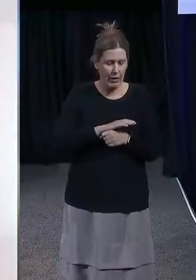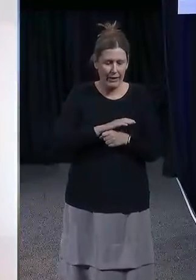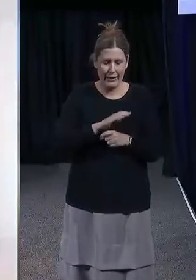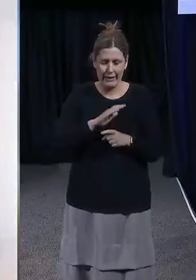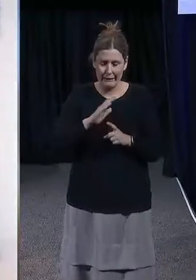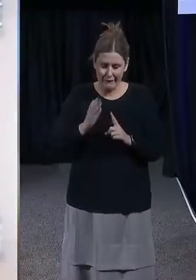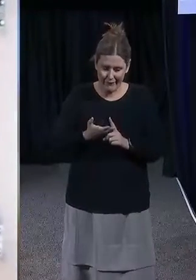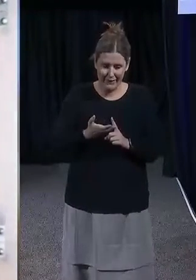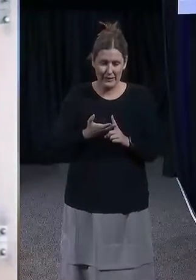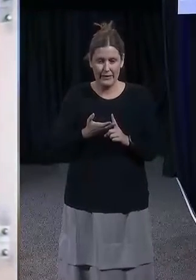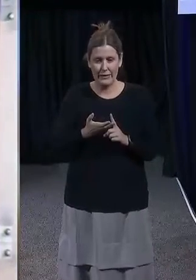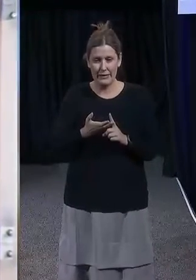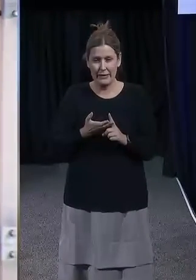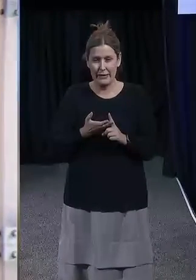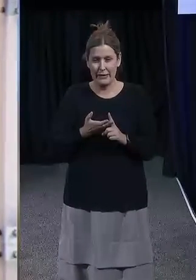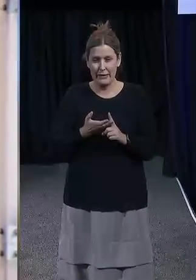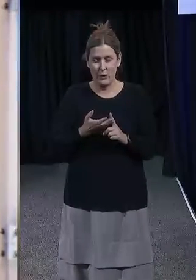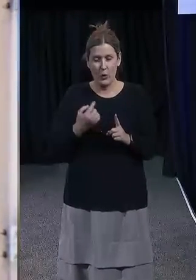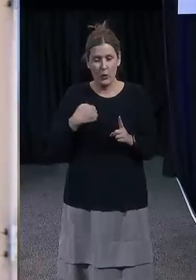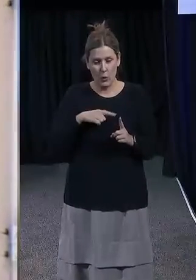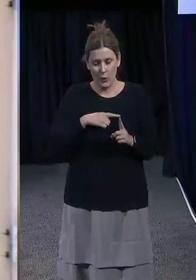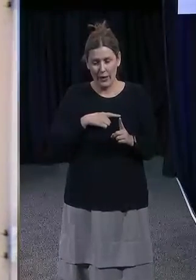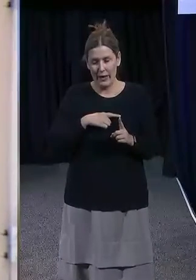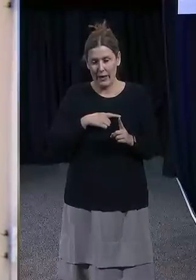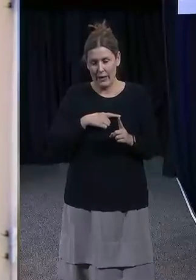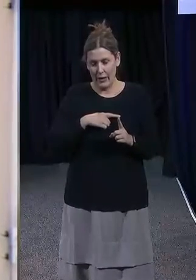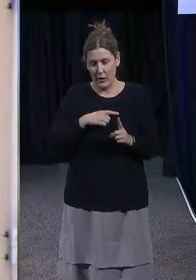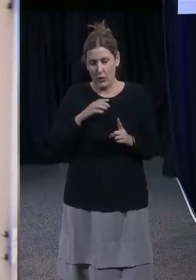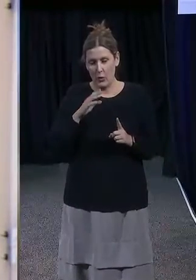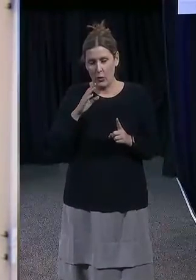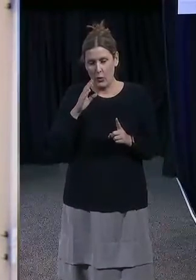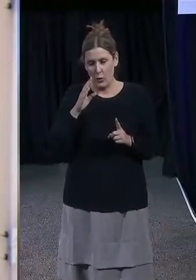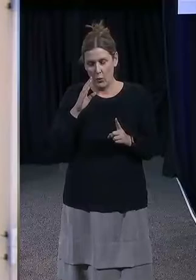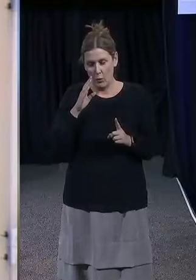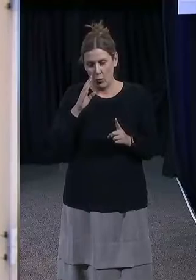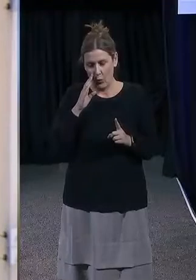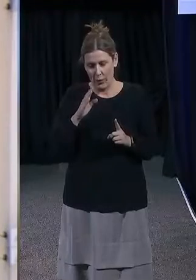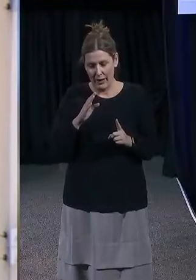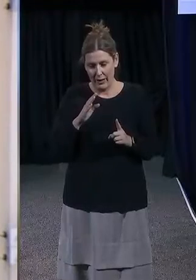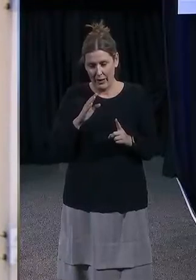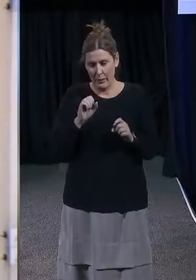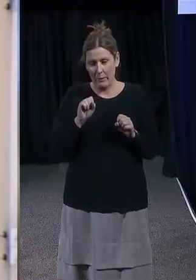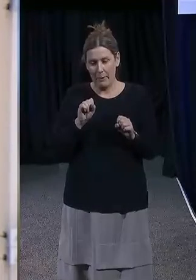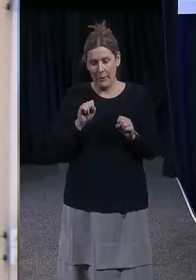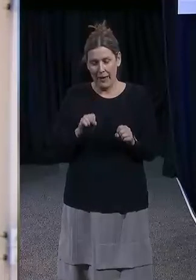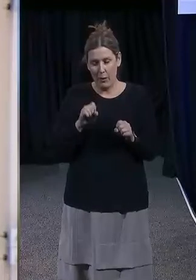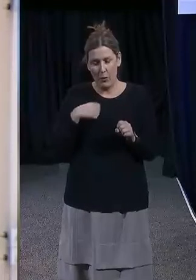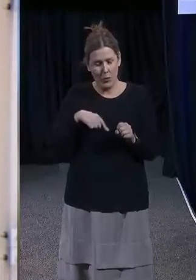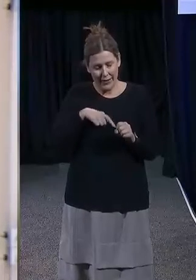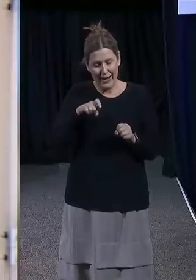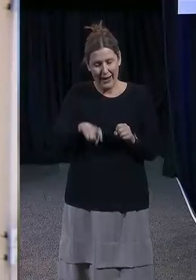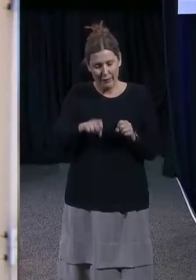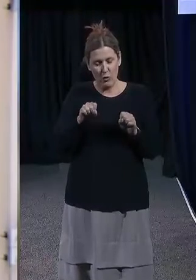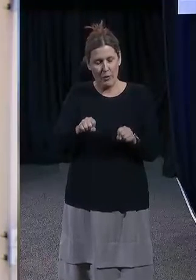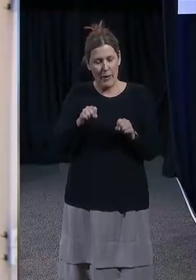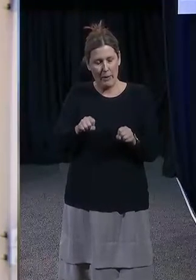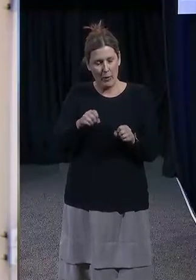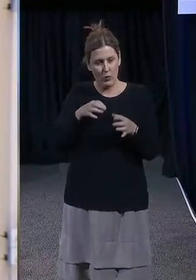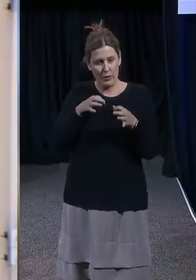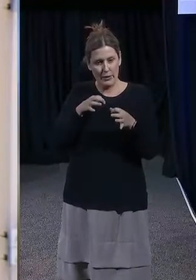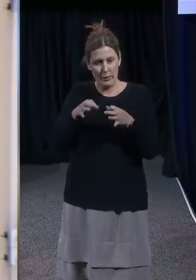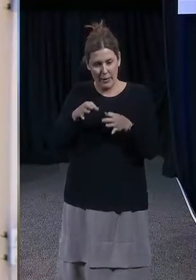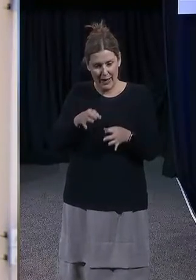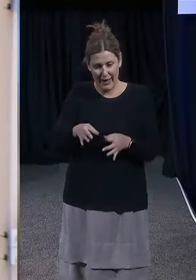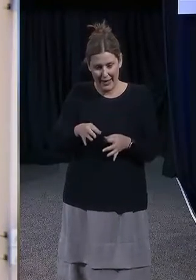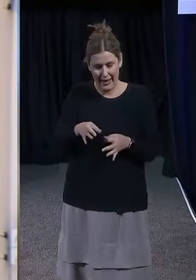that we lose, we do not win. We have to be able to verbalize that in